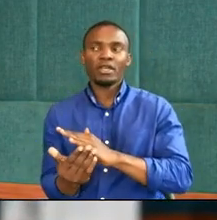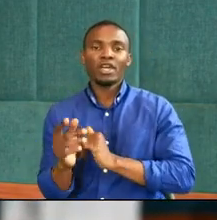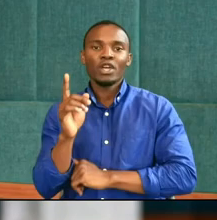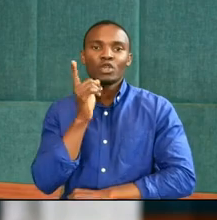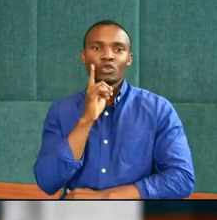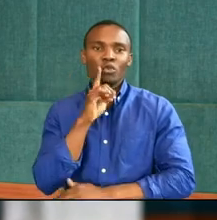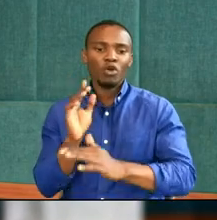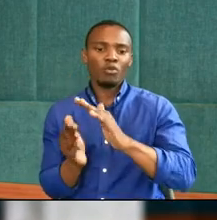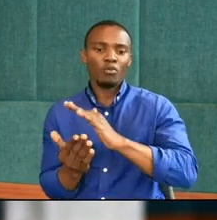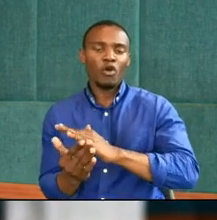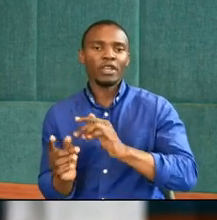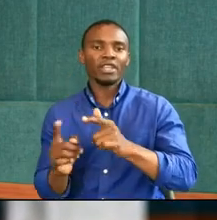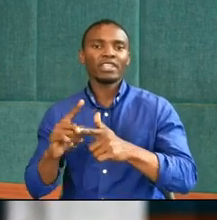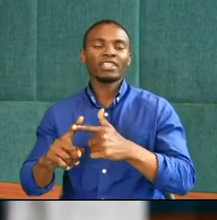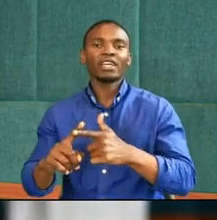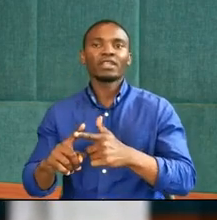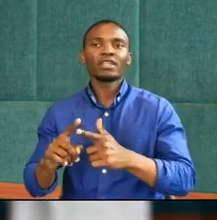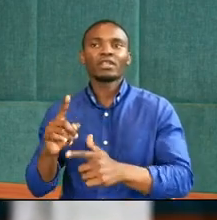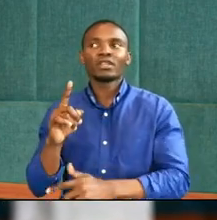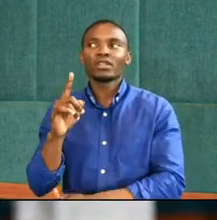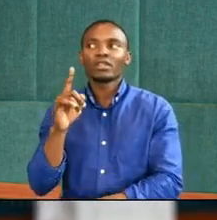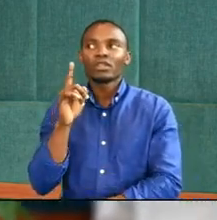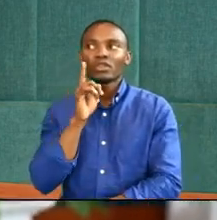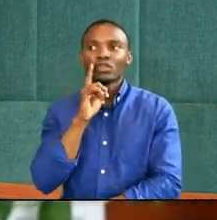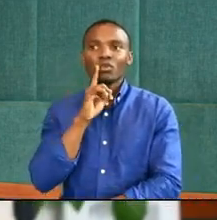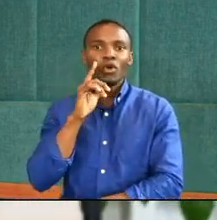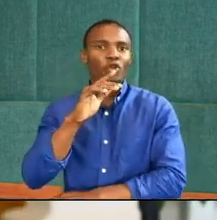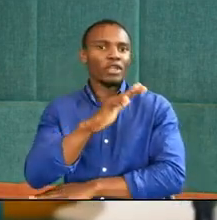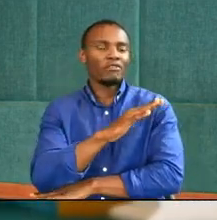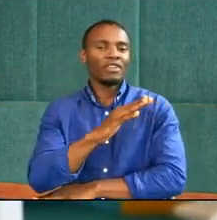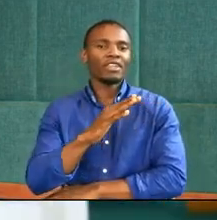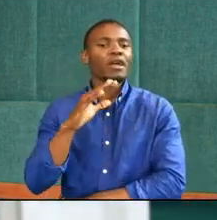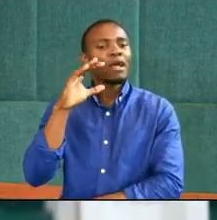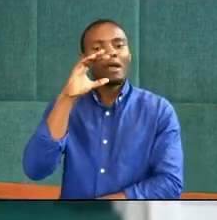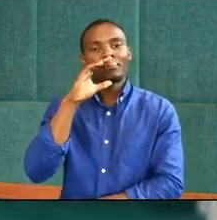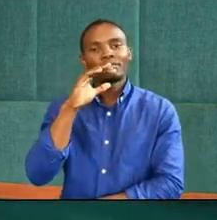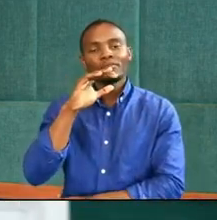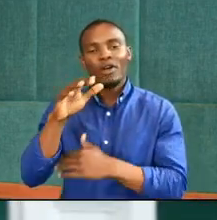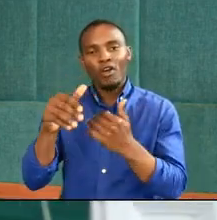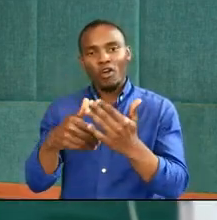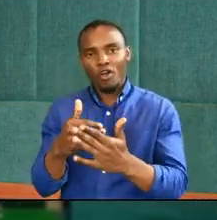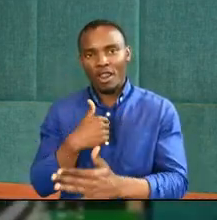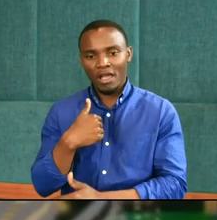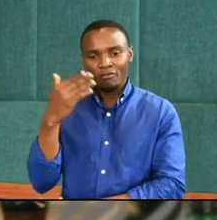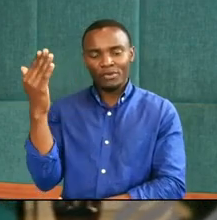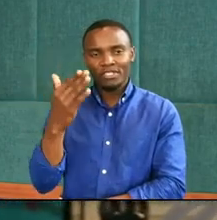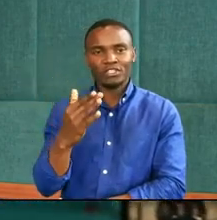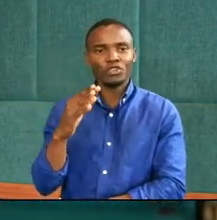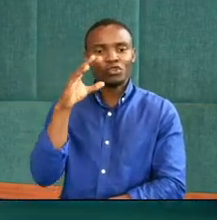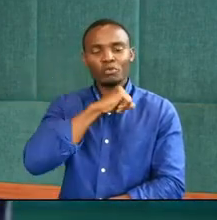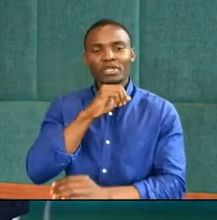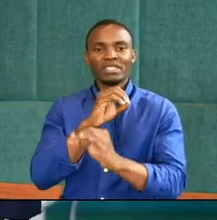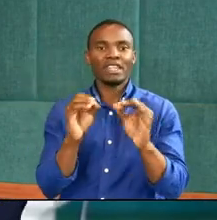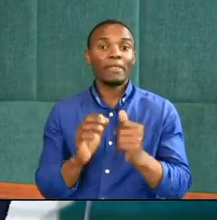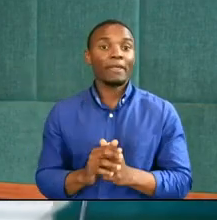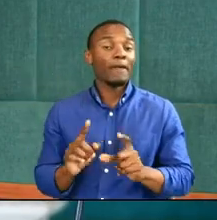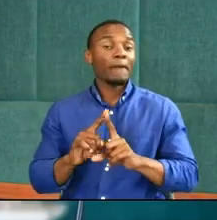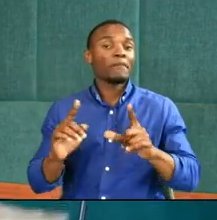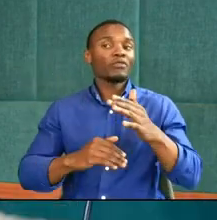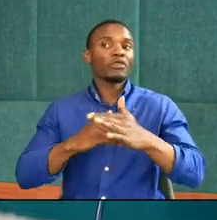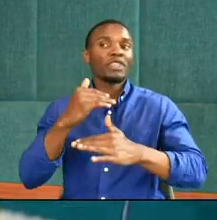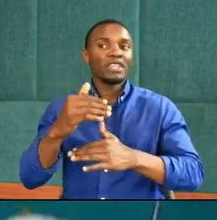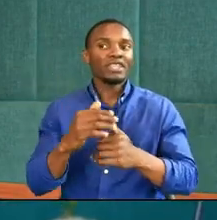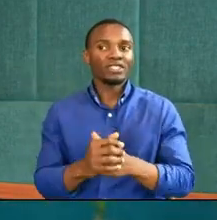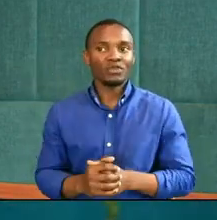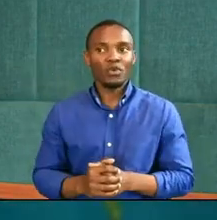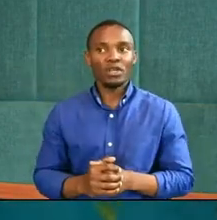morning. And then tomorrow evening, call me Paul. You don't want to miss any of those presentations. But for the next few minutes that we have, as